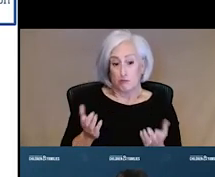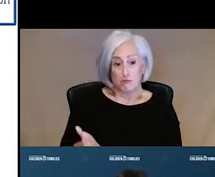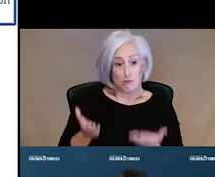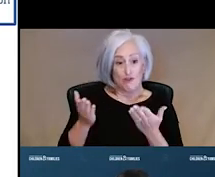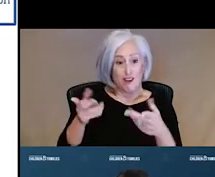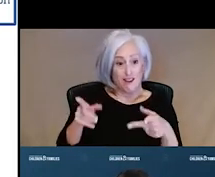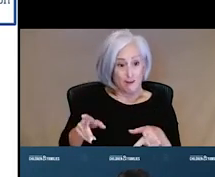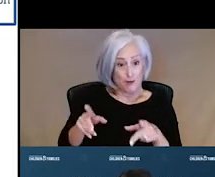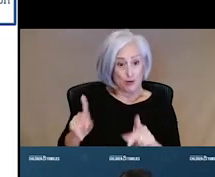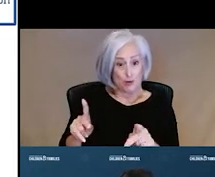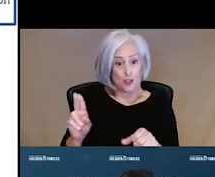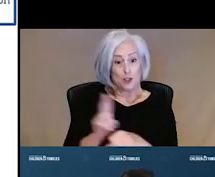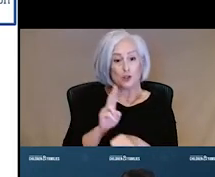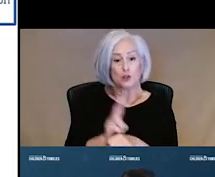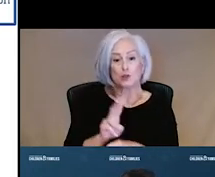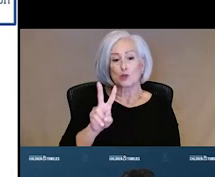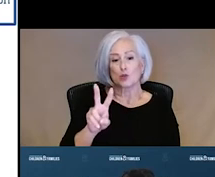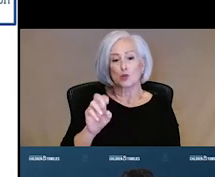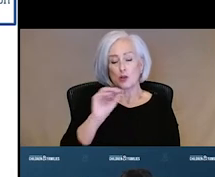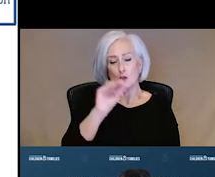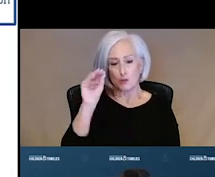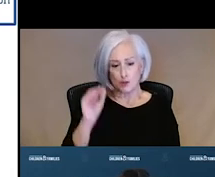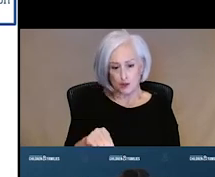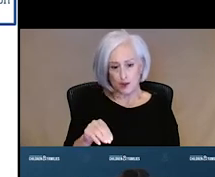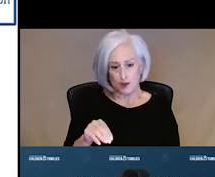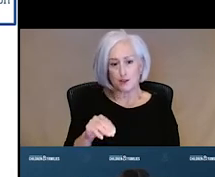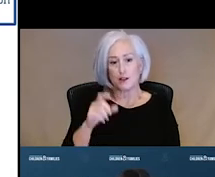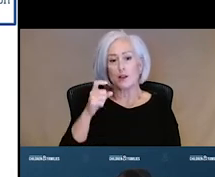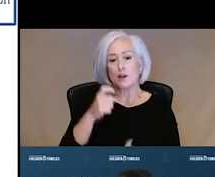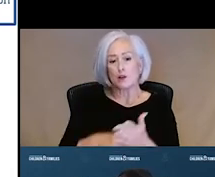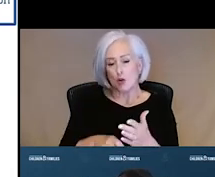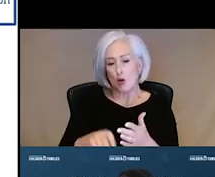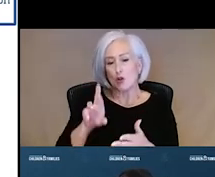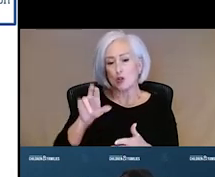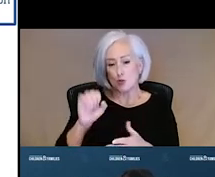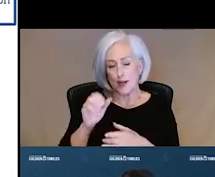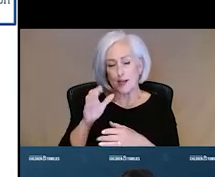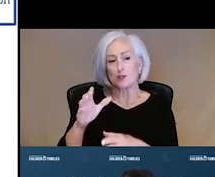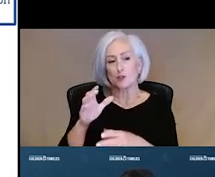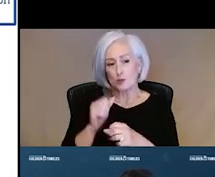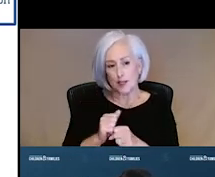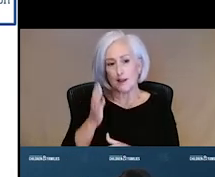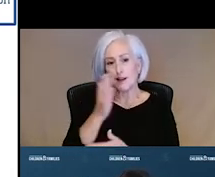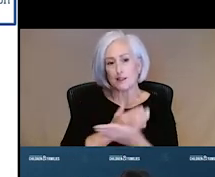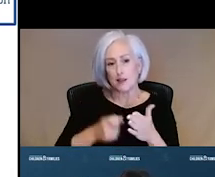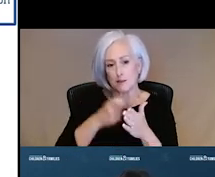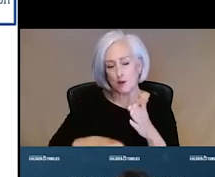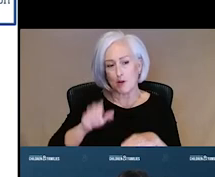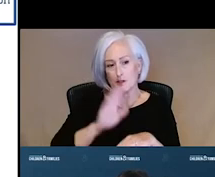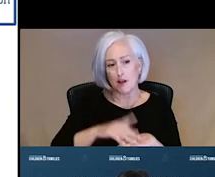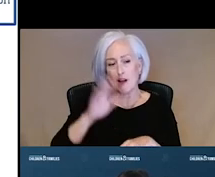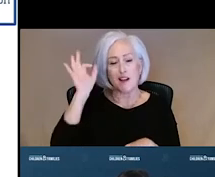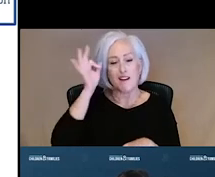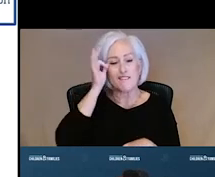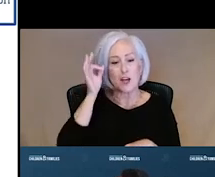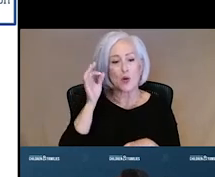indirect cost rate to recover some of their indirect costs on federal awards, they don't have to go through the